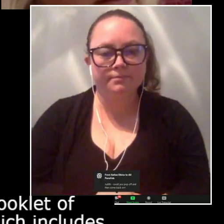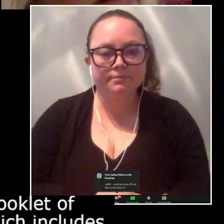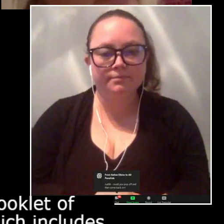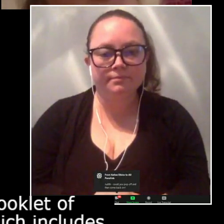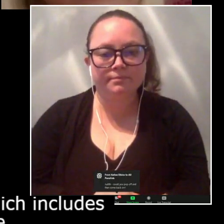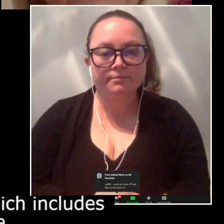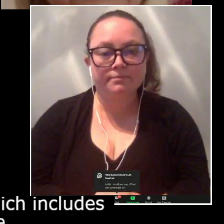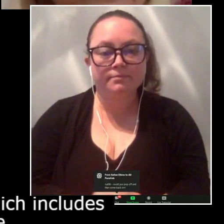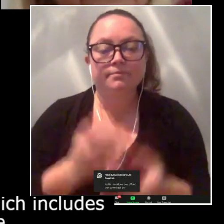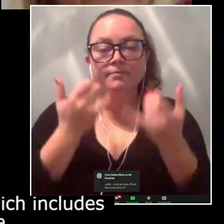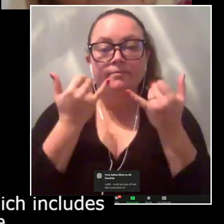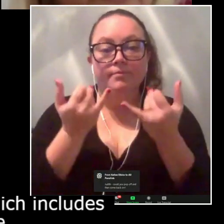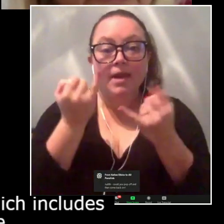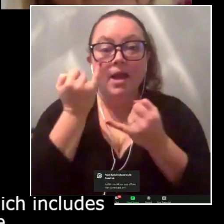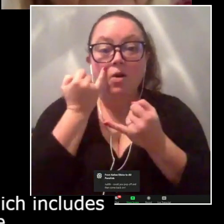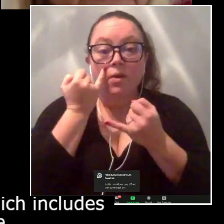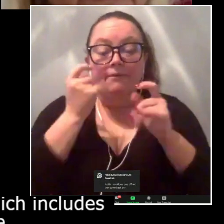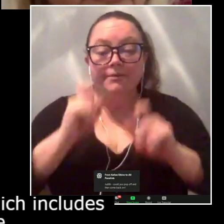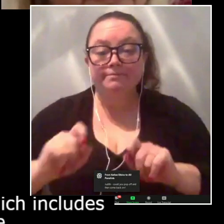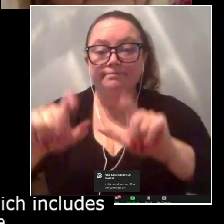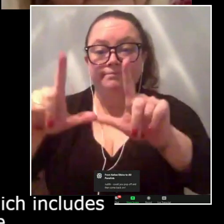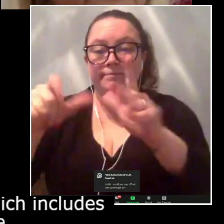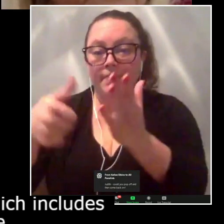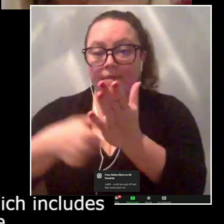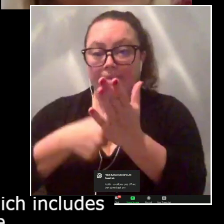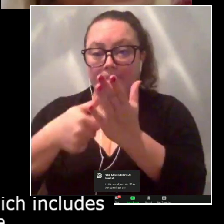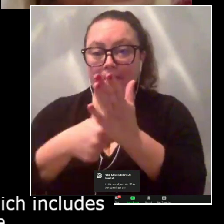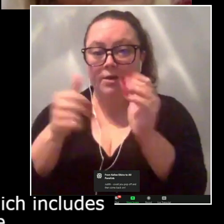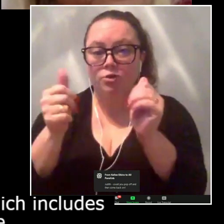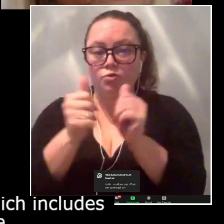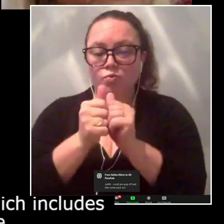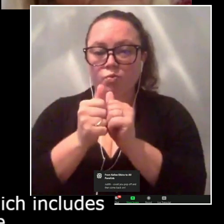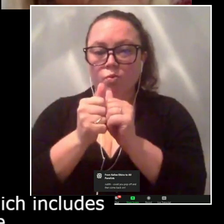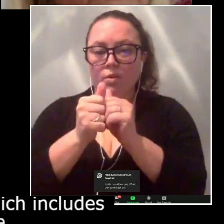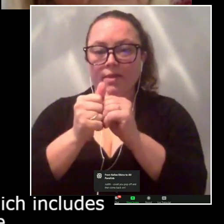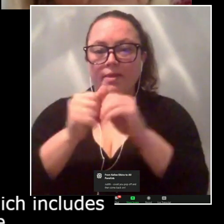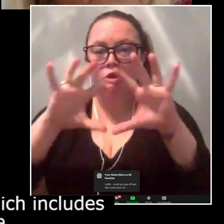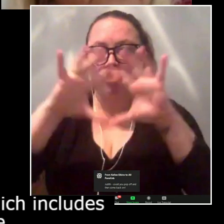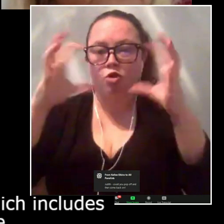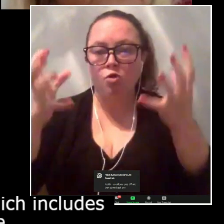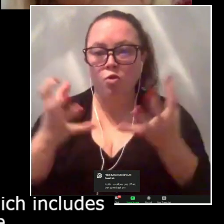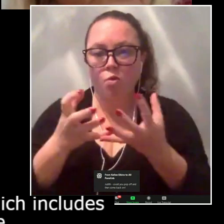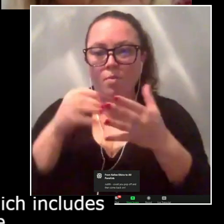with global accessibility drivers, please, Judith.